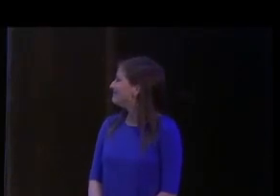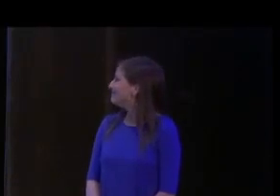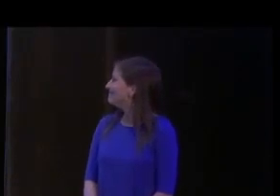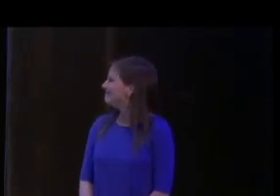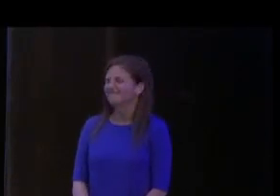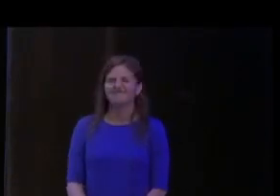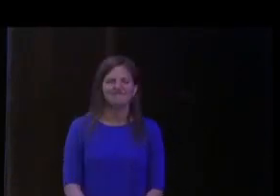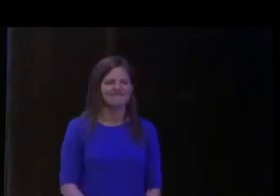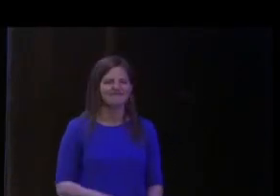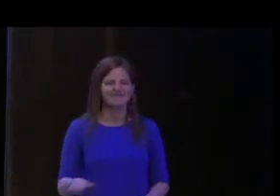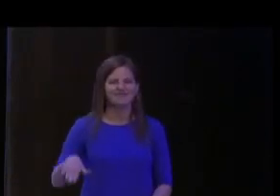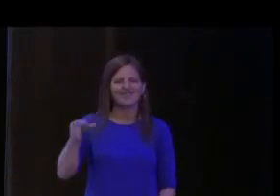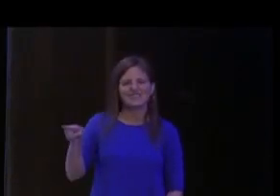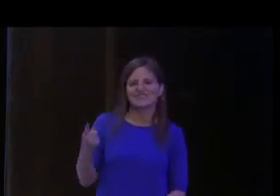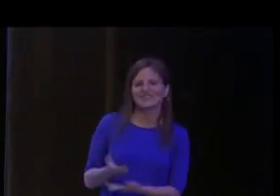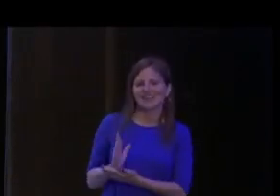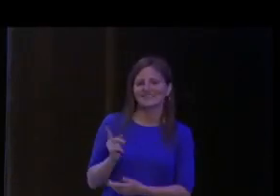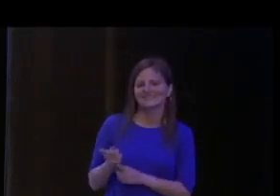She's bringing her up right.